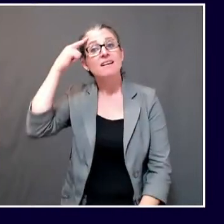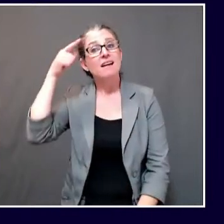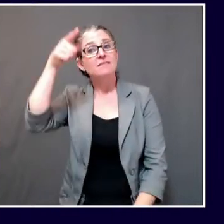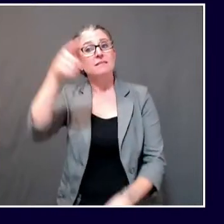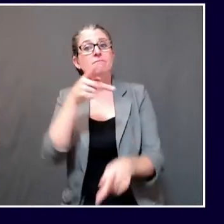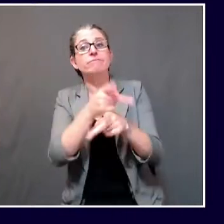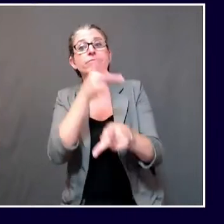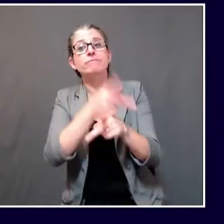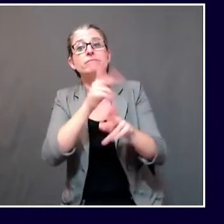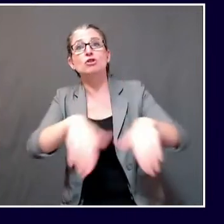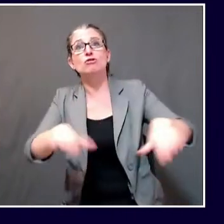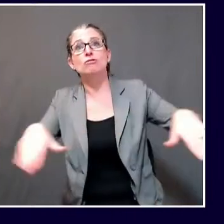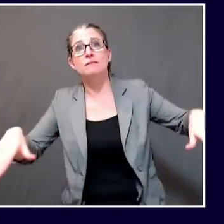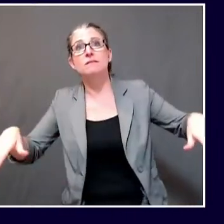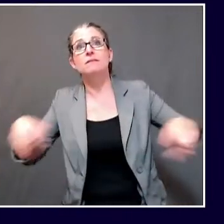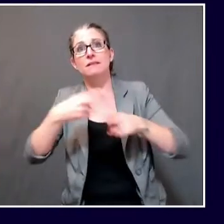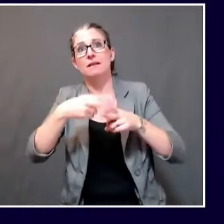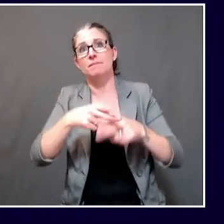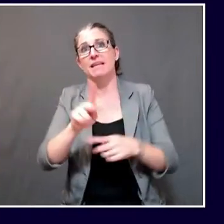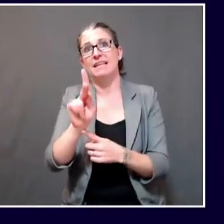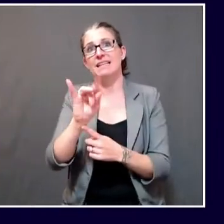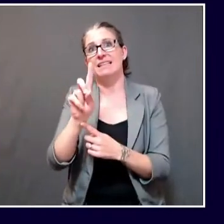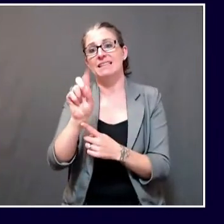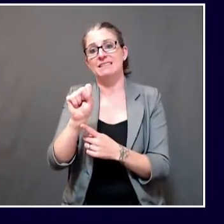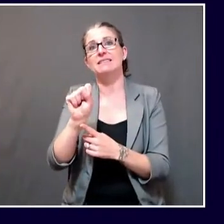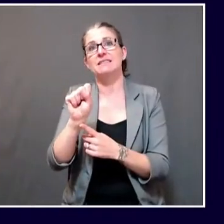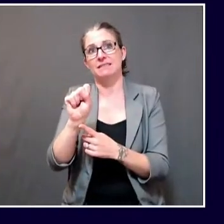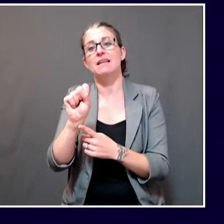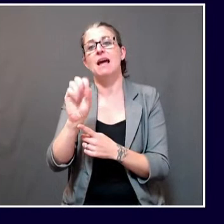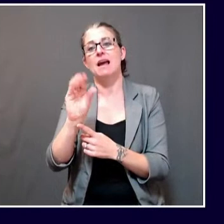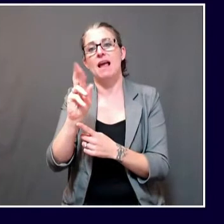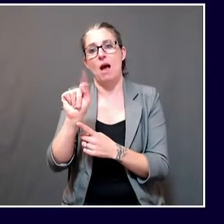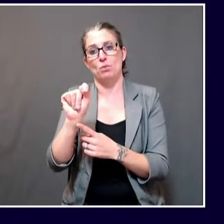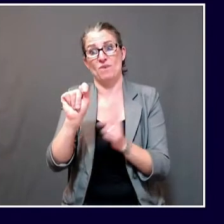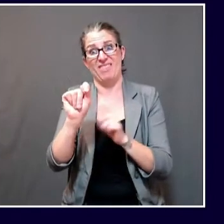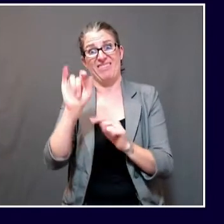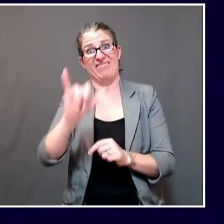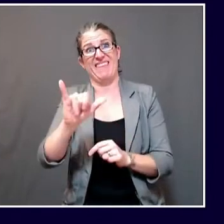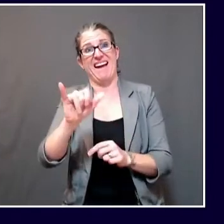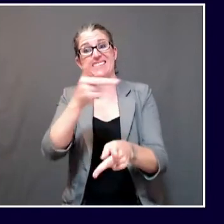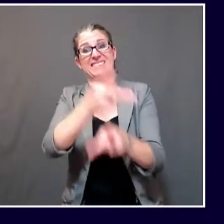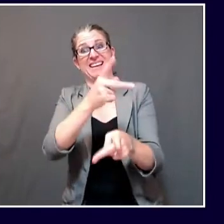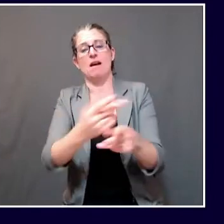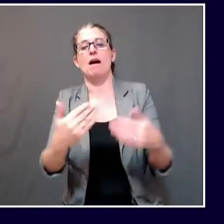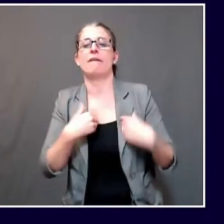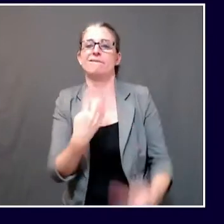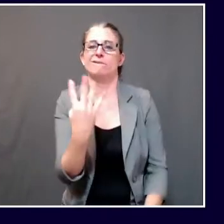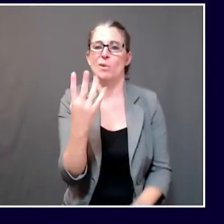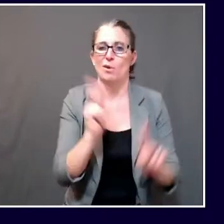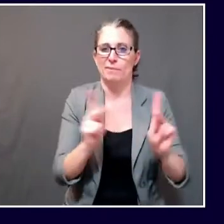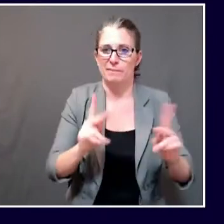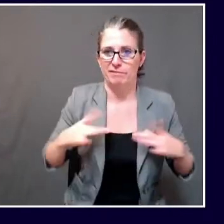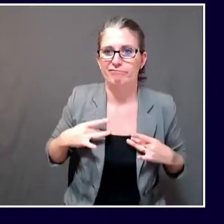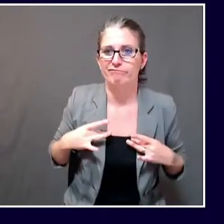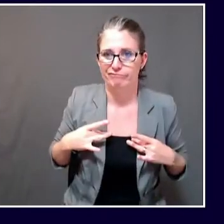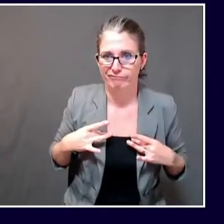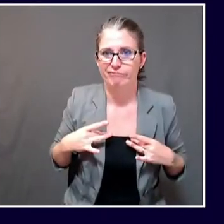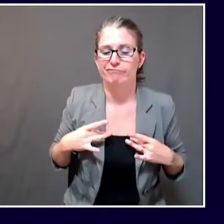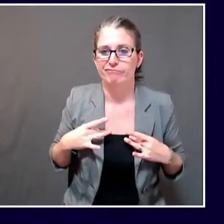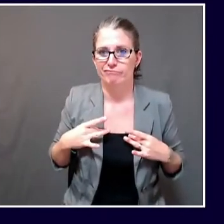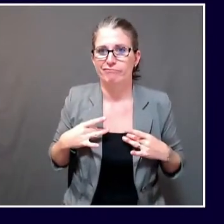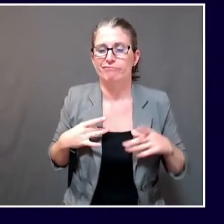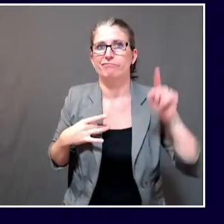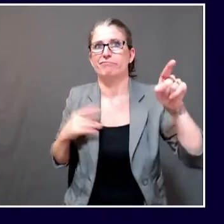Augusta after detecting 4 cases there. We've also, after detecting 6 cases, opened